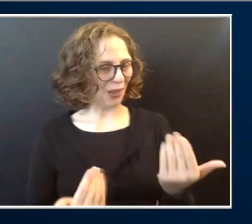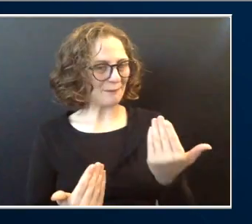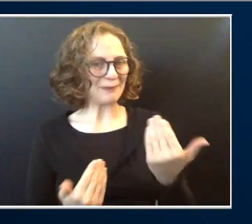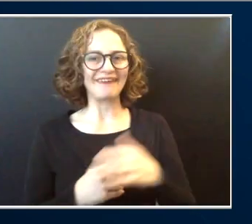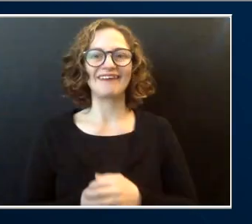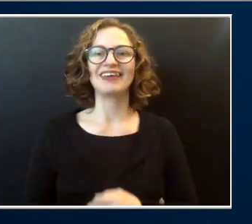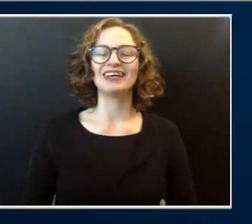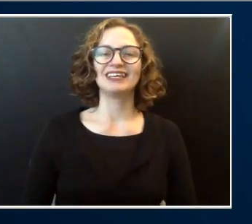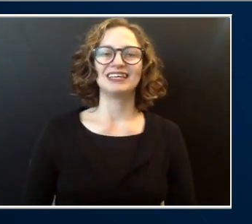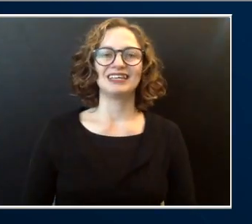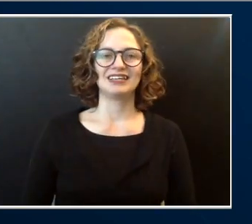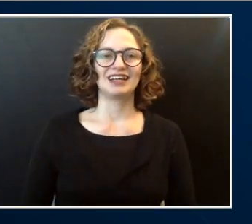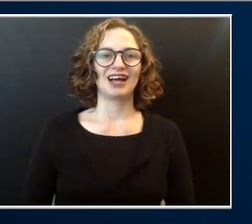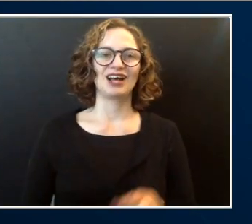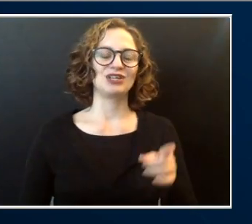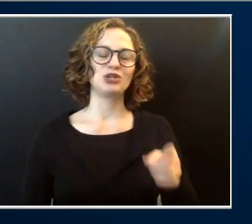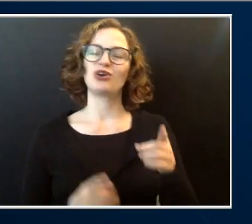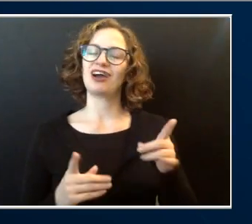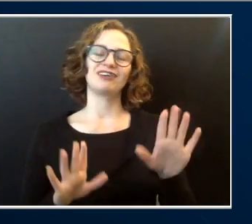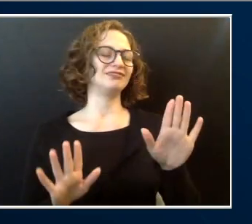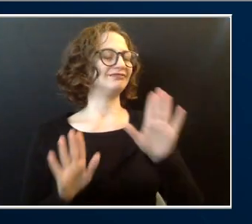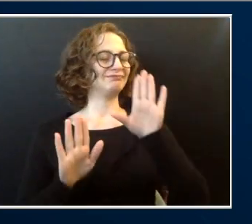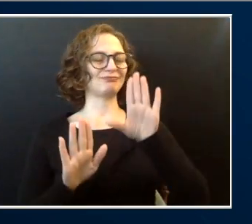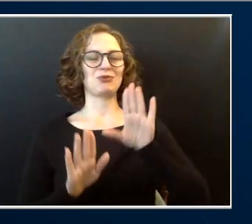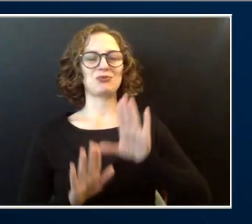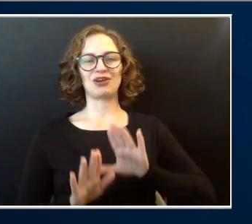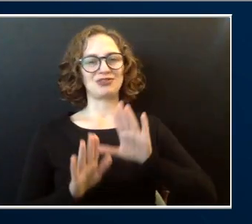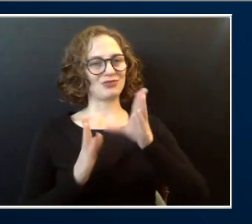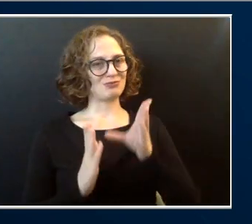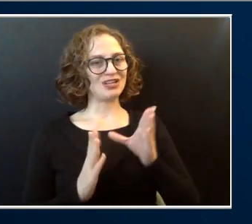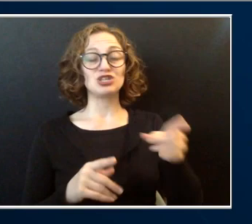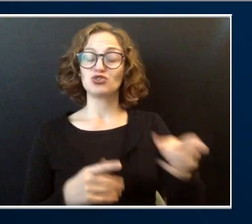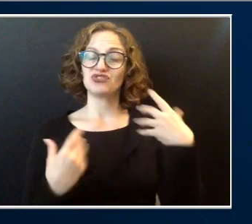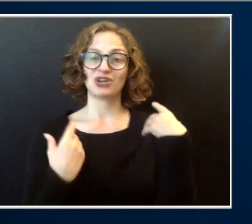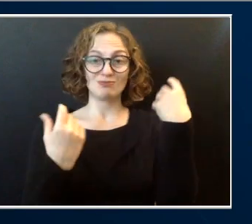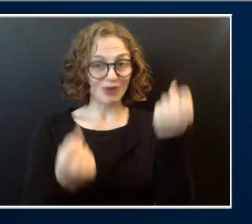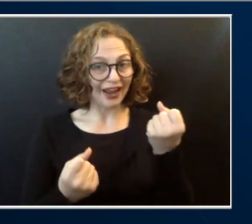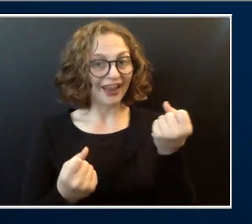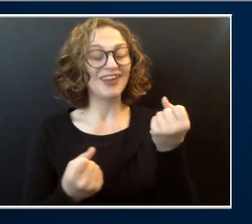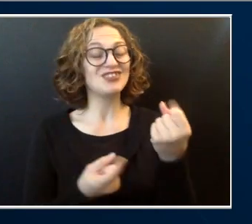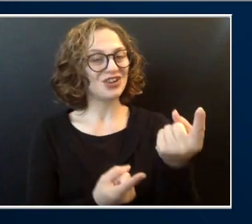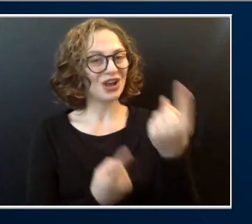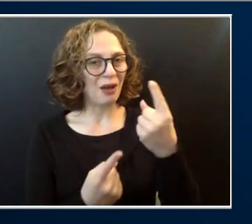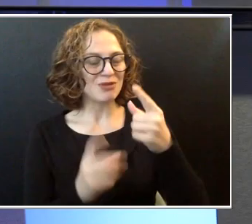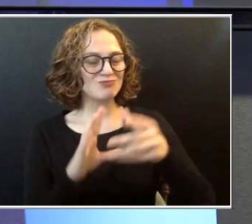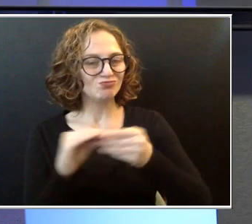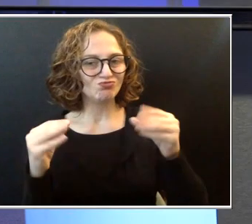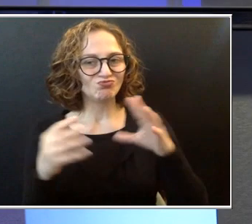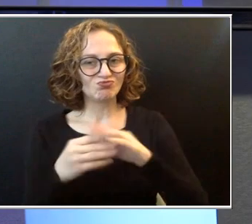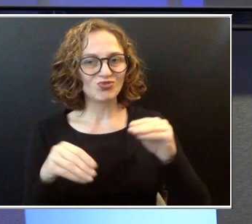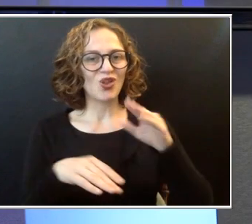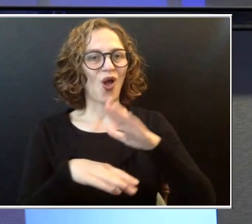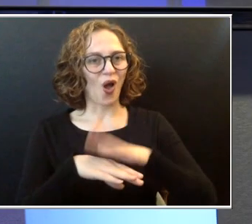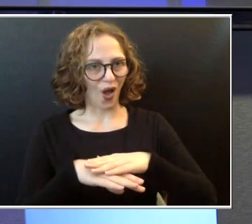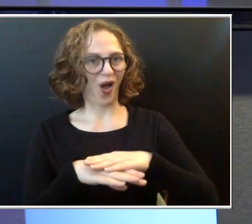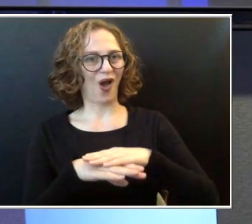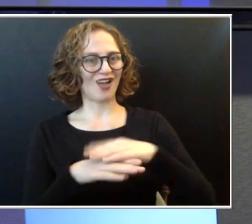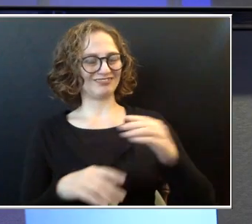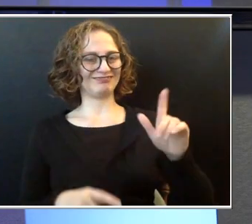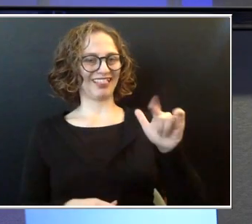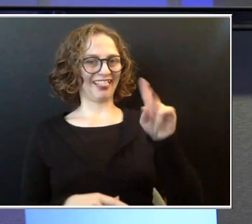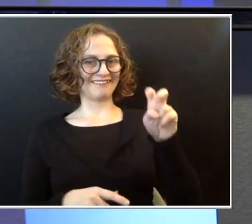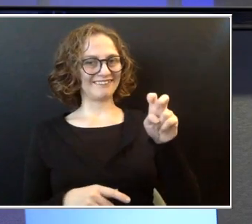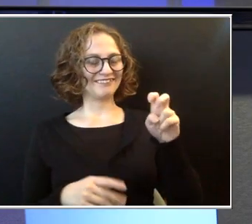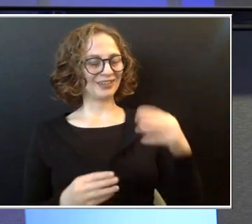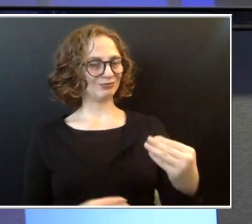and you're very brave and courageous to come and tell your story here on the air. So, Silvia, let's start with you. What prompted you to check yourself in the